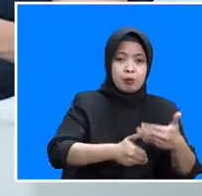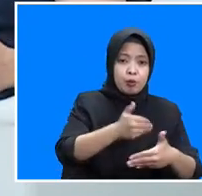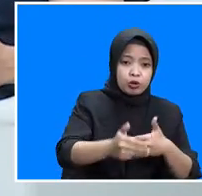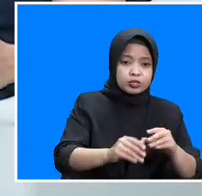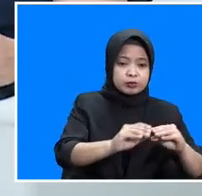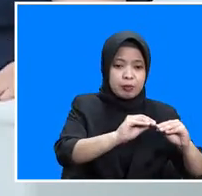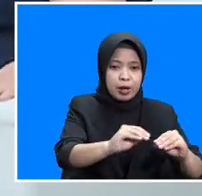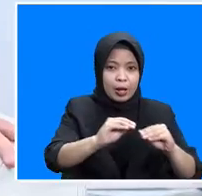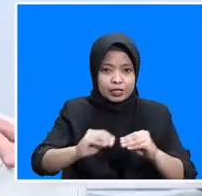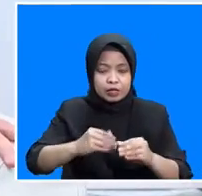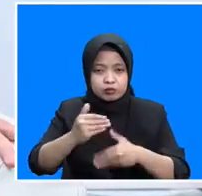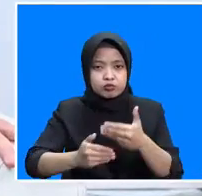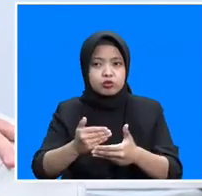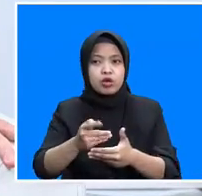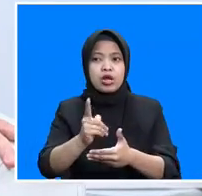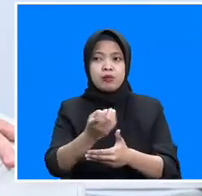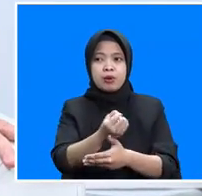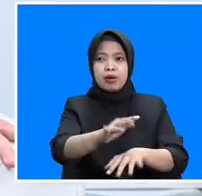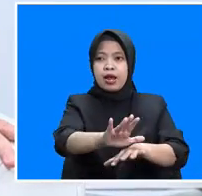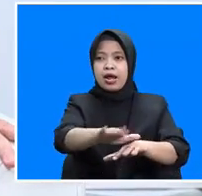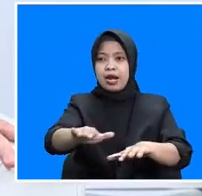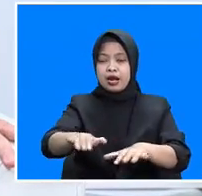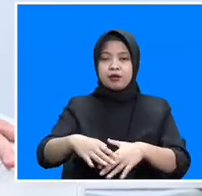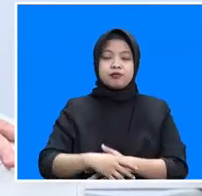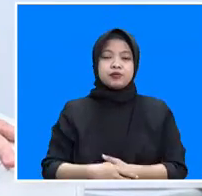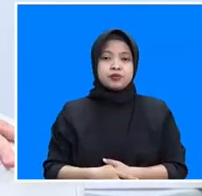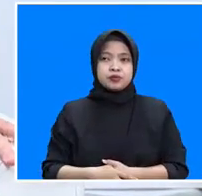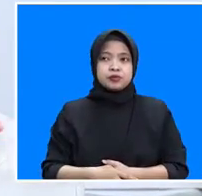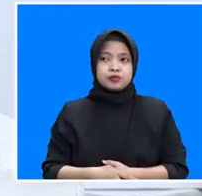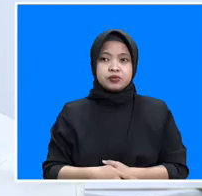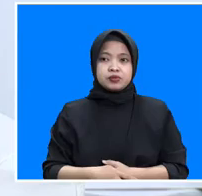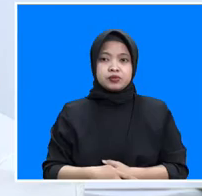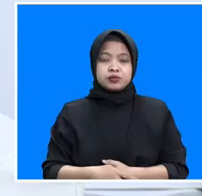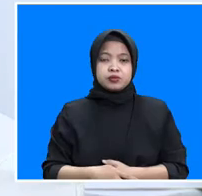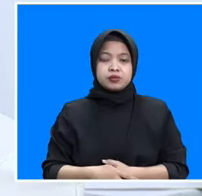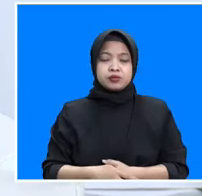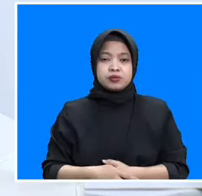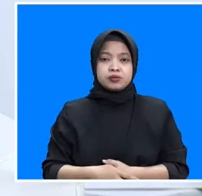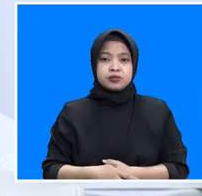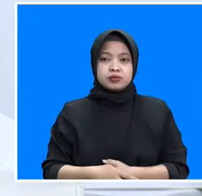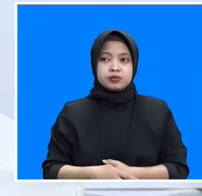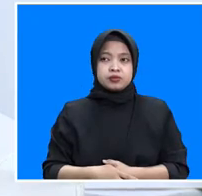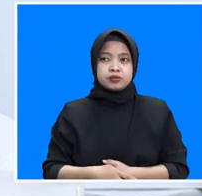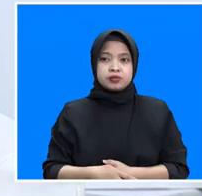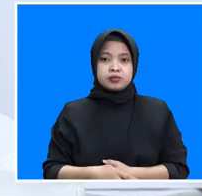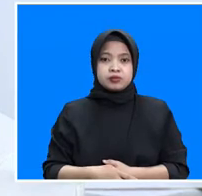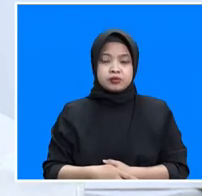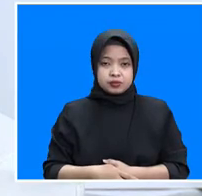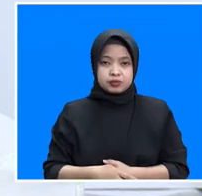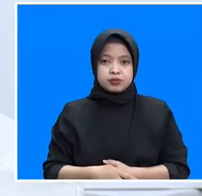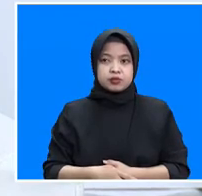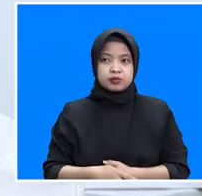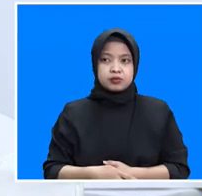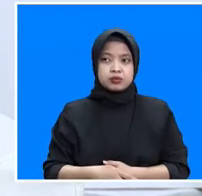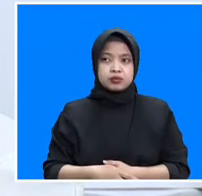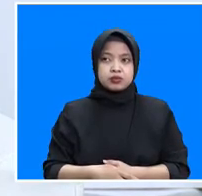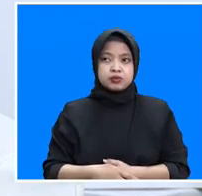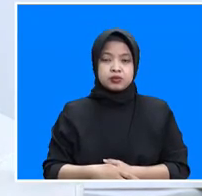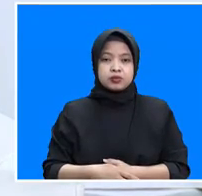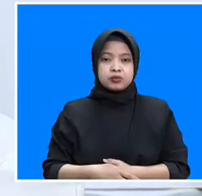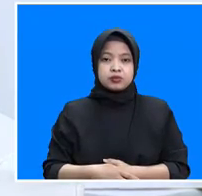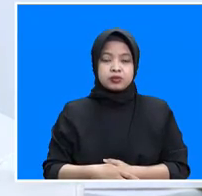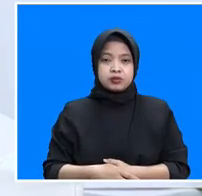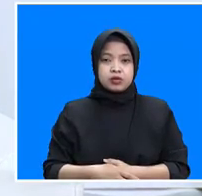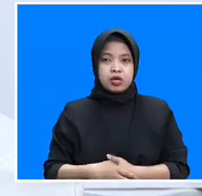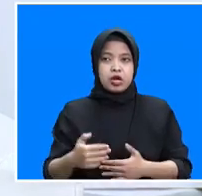classroom, to mm-hmm. be supporting their mm-hmm. their students. So firstly, I mean, from a, I guess, global, but also thinking through maybe a little bit